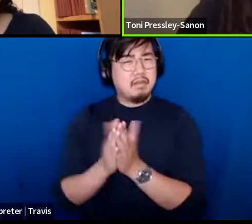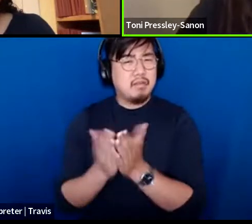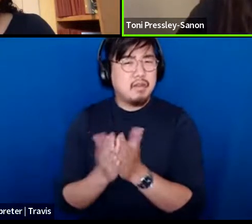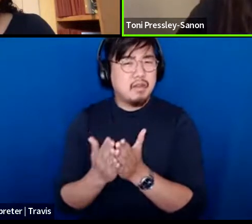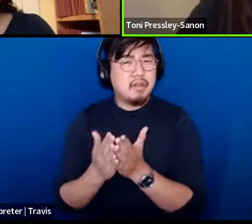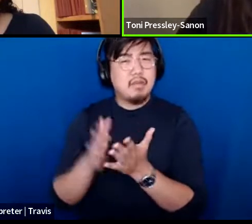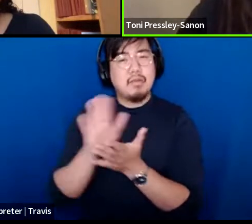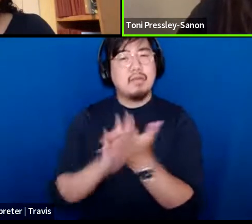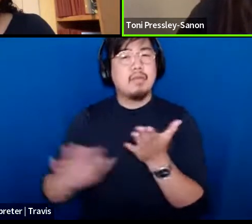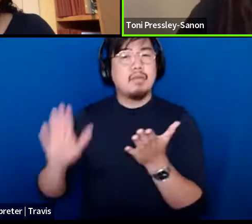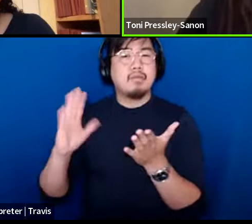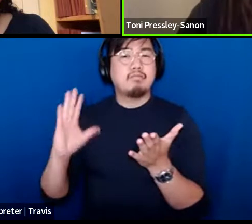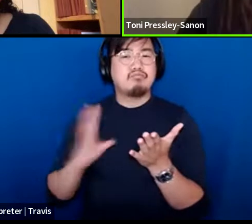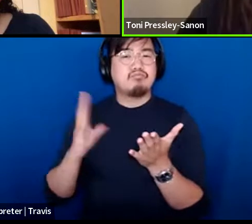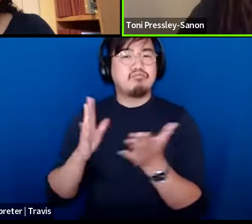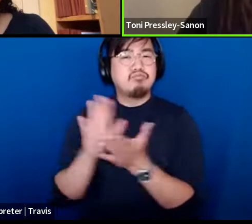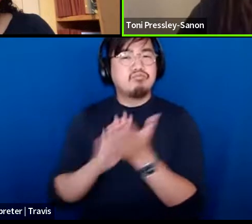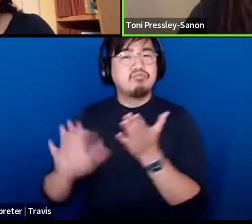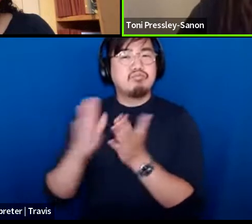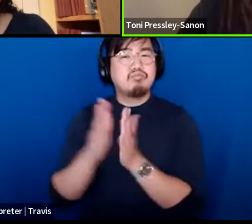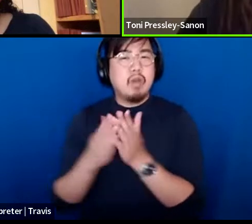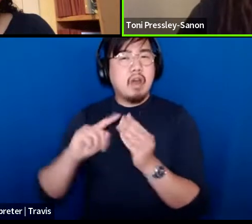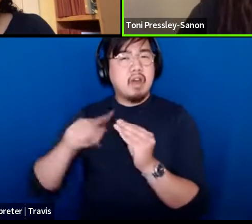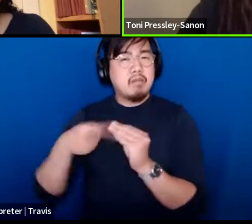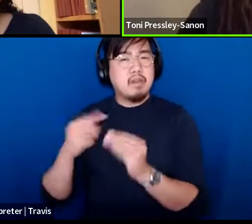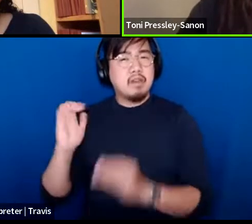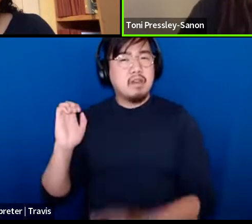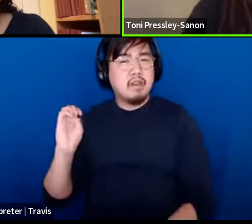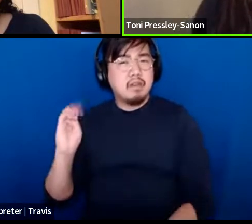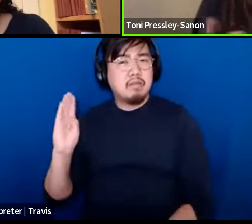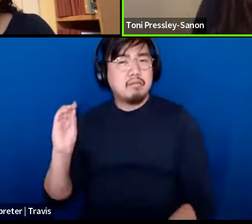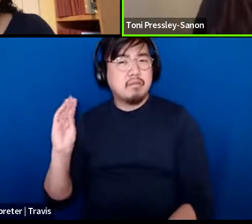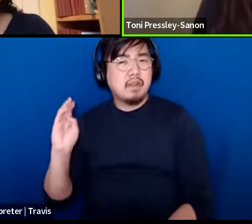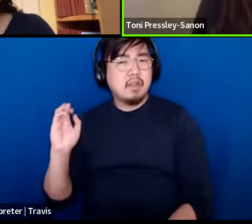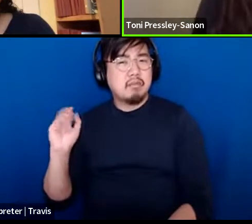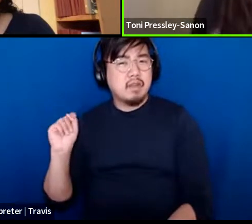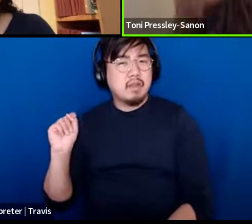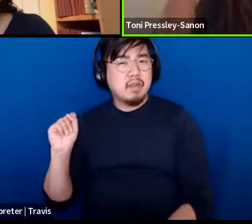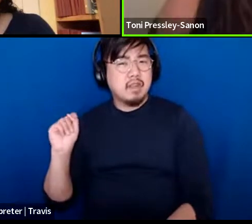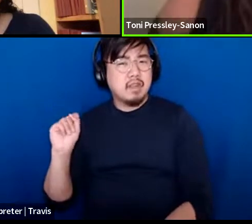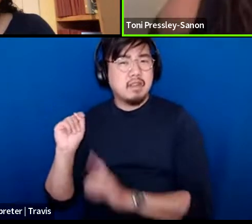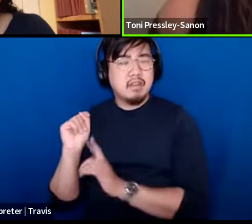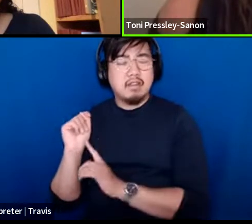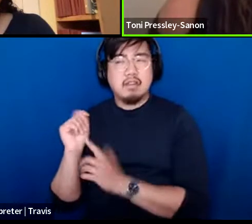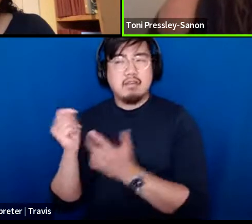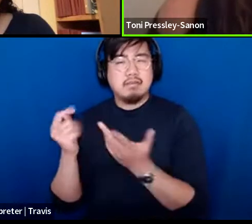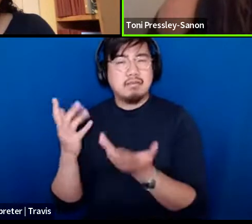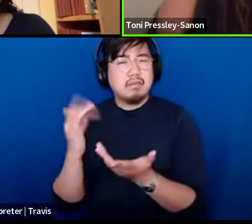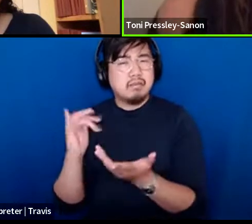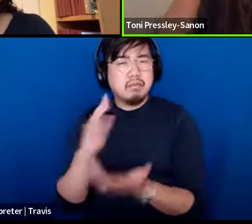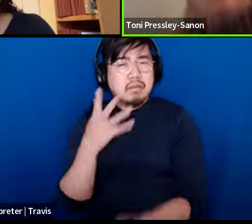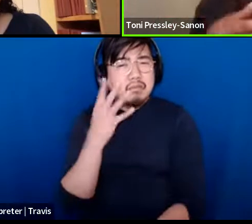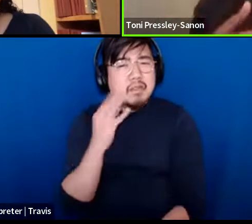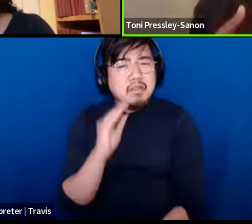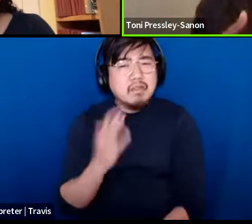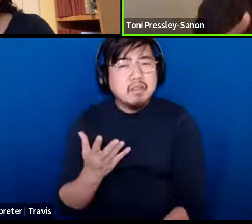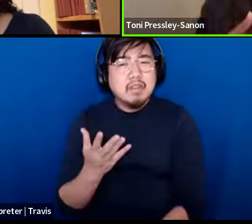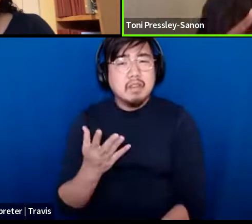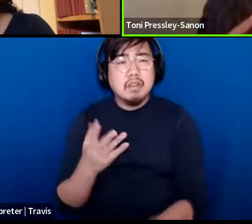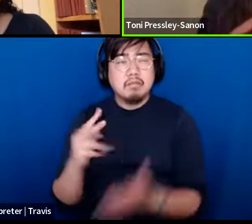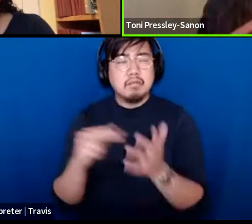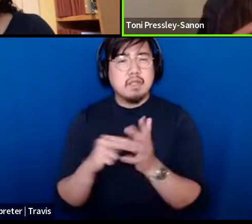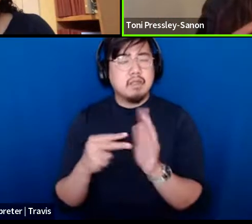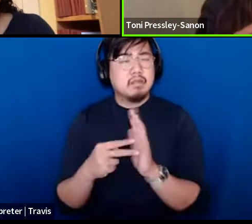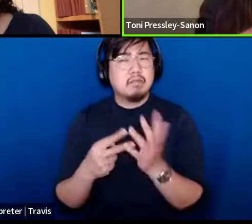something that is about embodiment? Like, what was that experience like? Did you step back